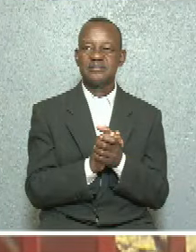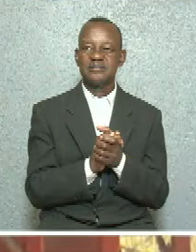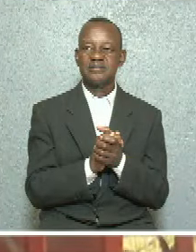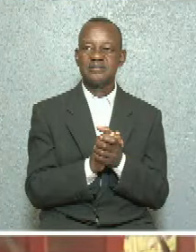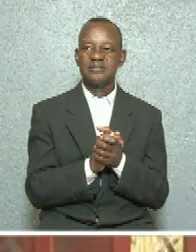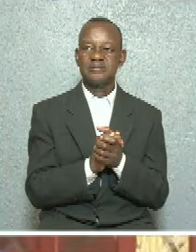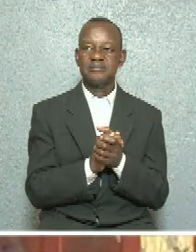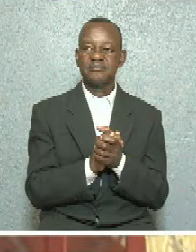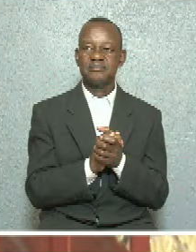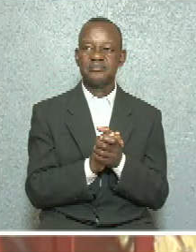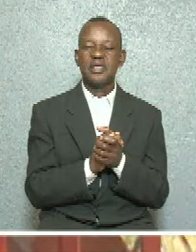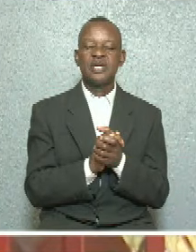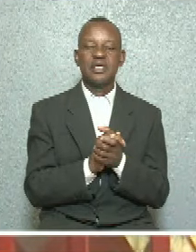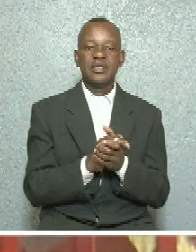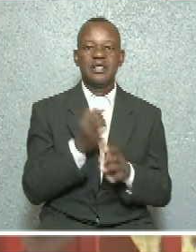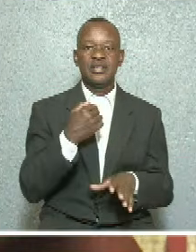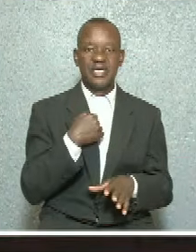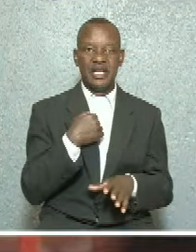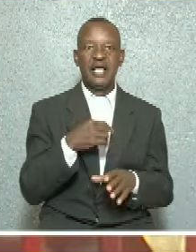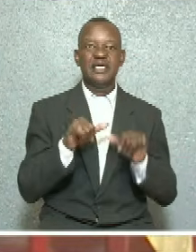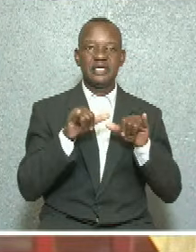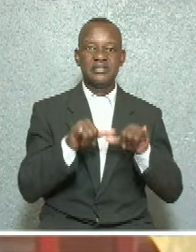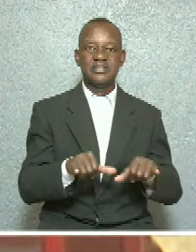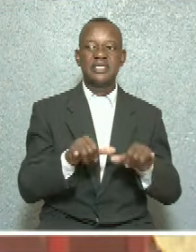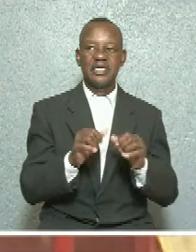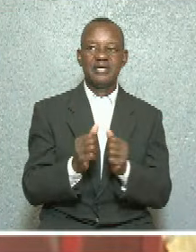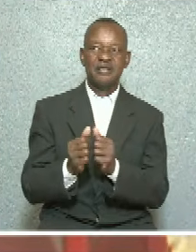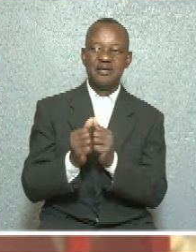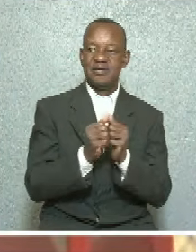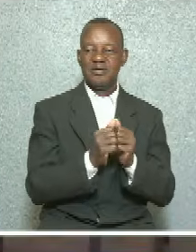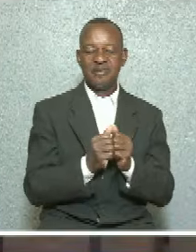in a long time. Good afternoon, Pay.